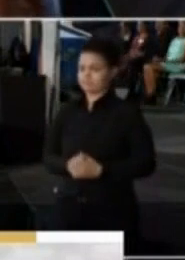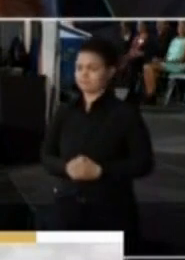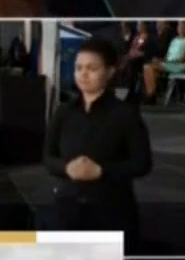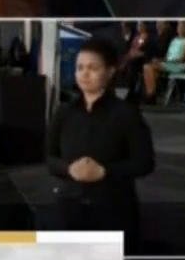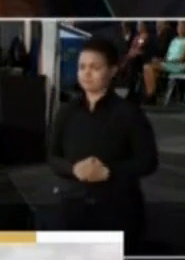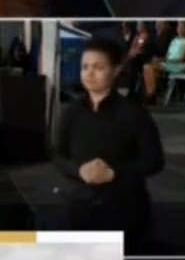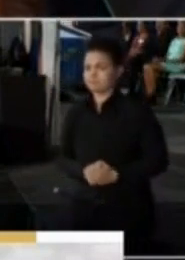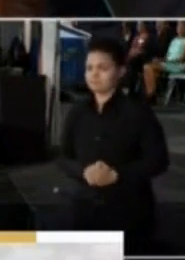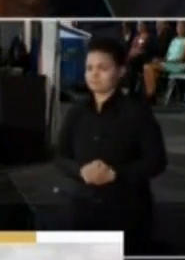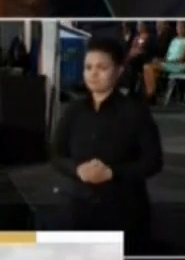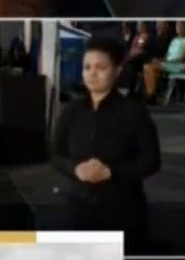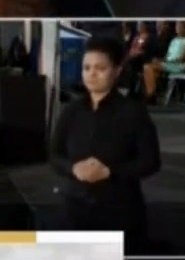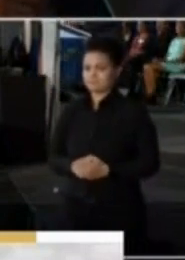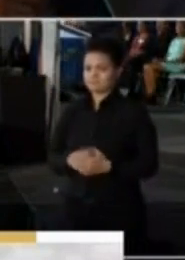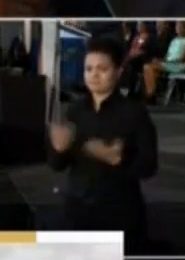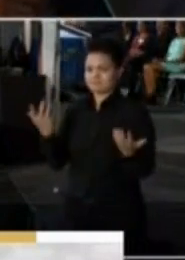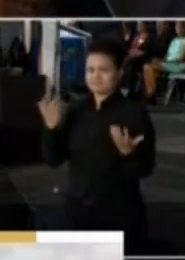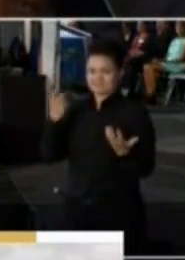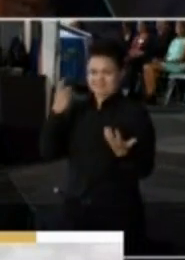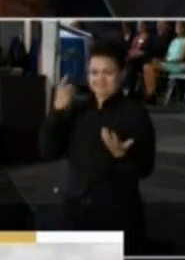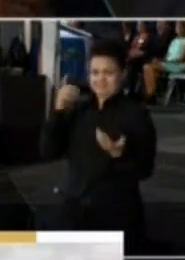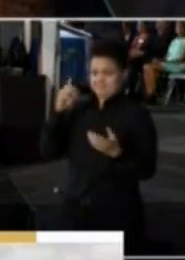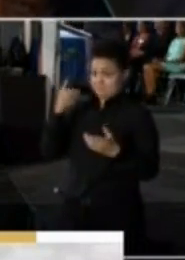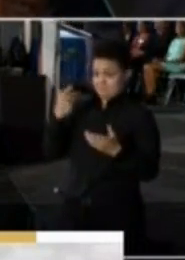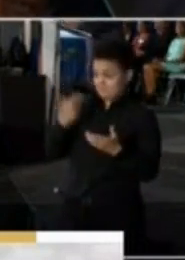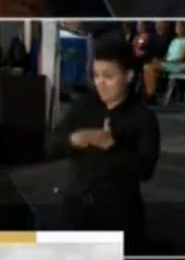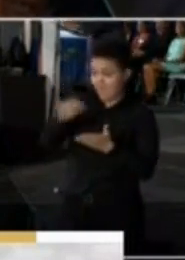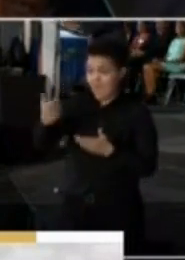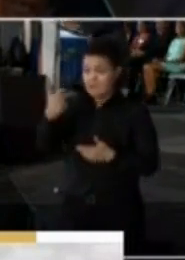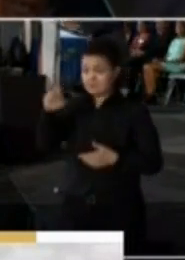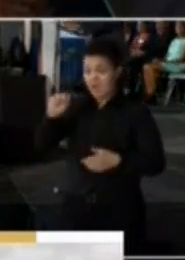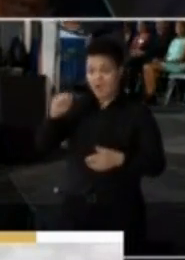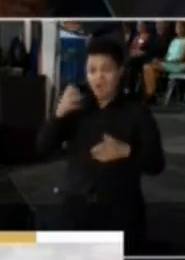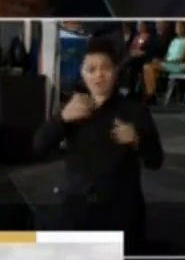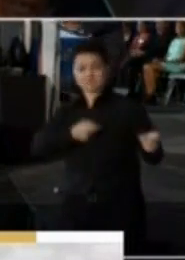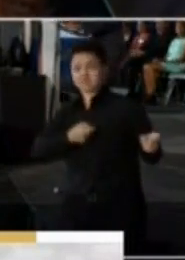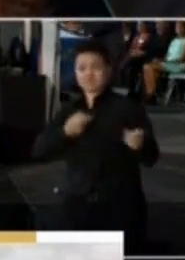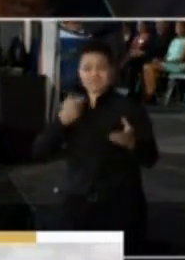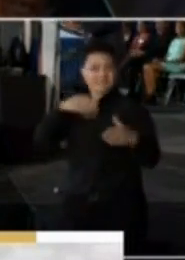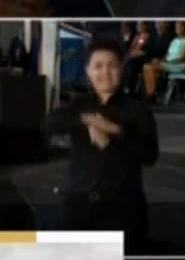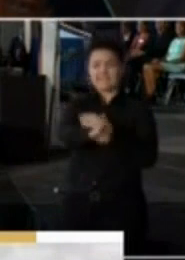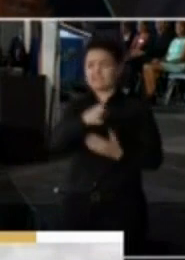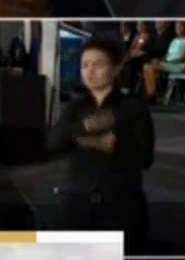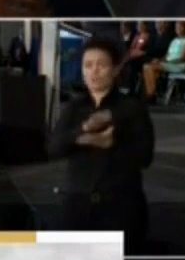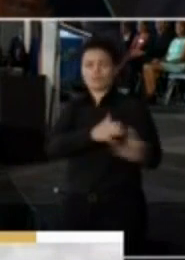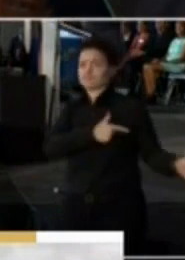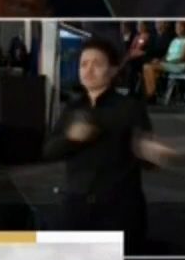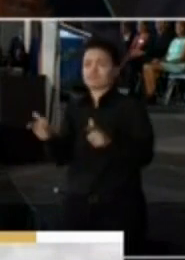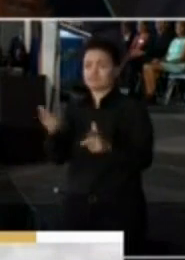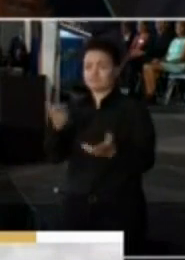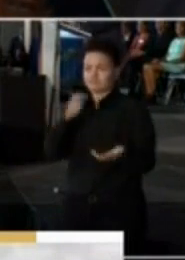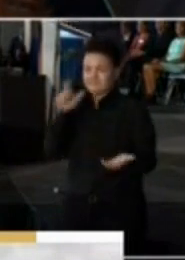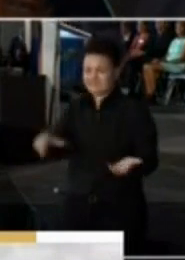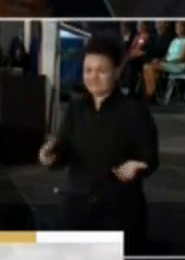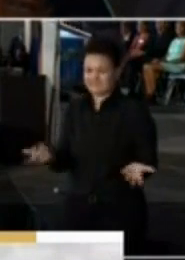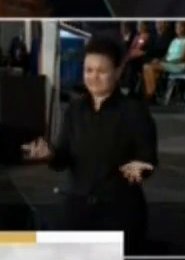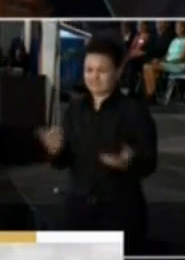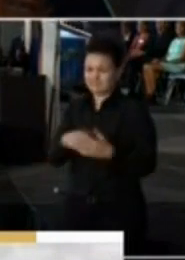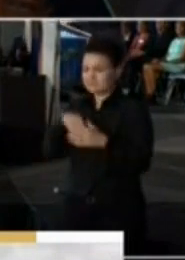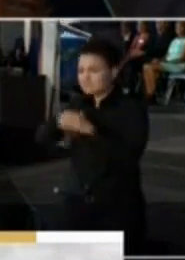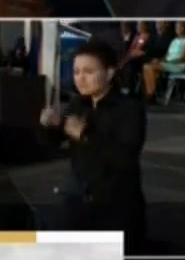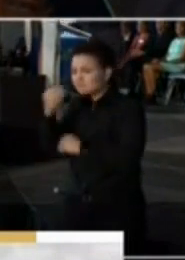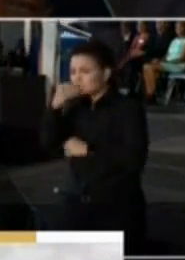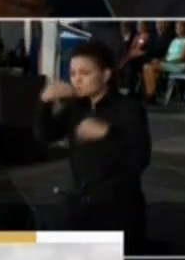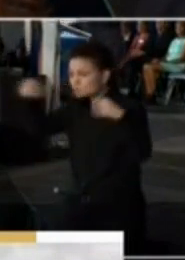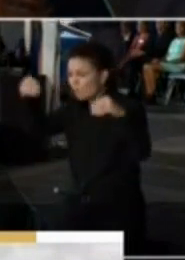No one should be able to buy a weapon that can be used to slaughter a classroom full of children, a grocery store full of people, or those attending a